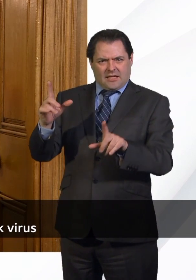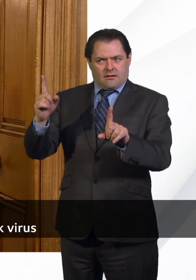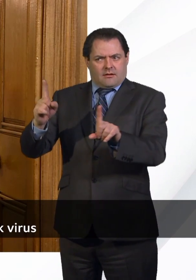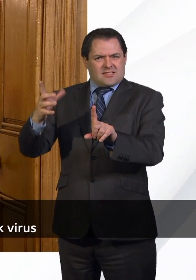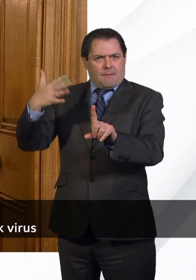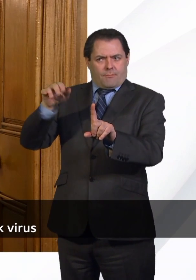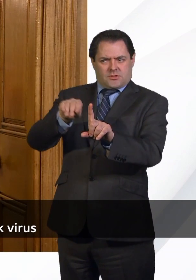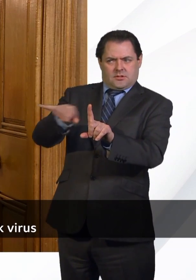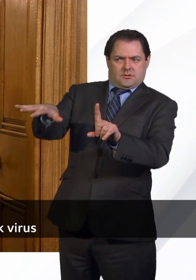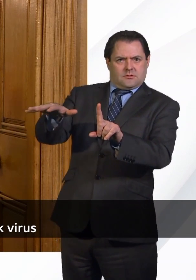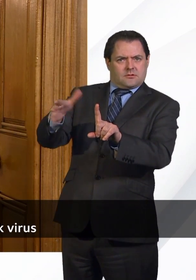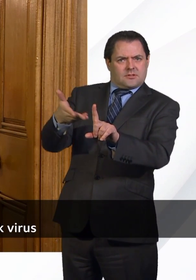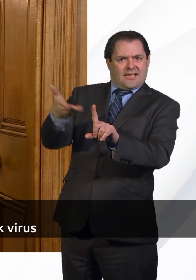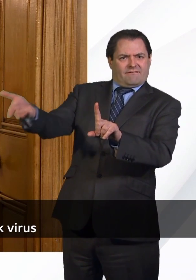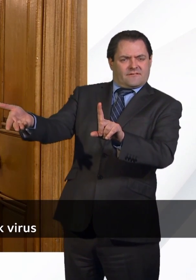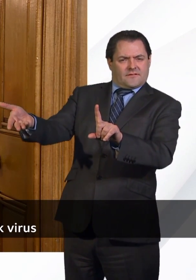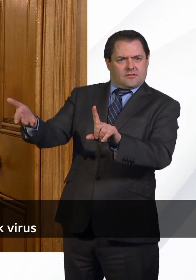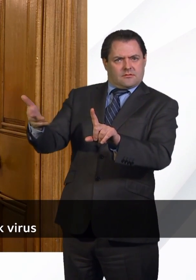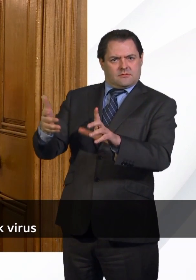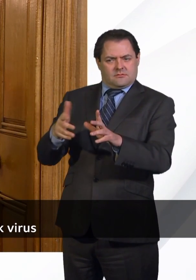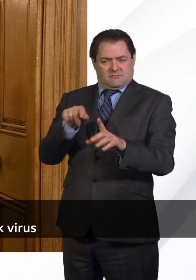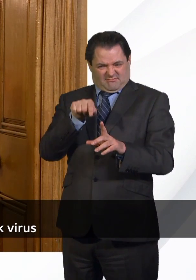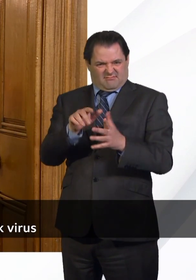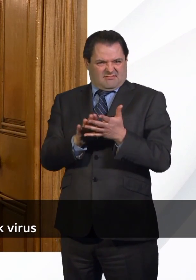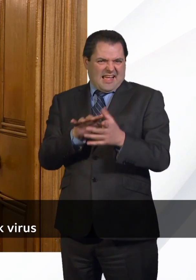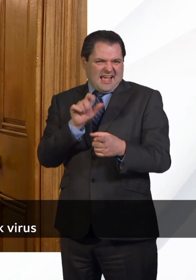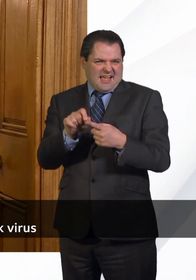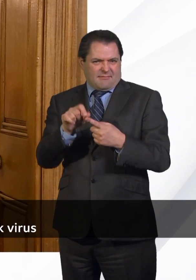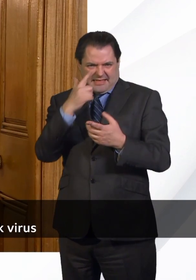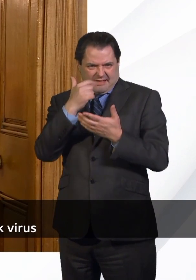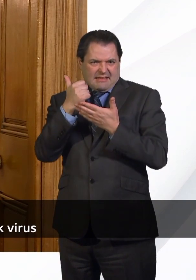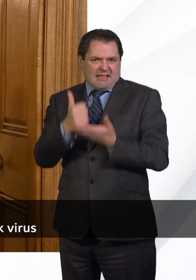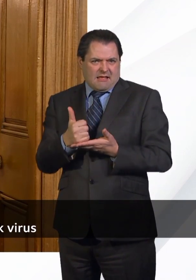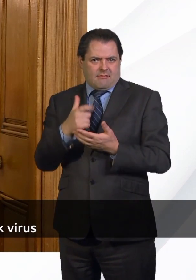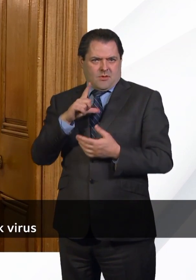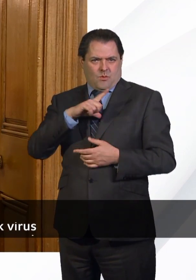effective. And even with the scale of